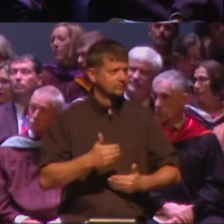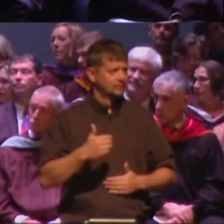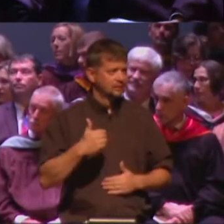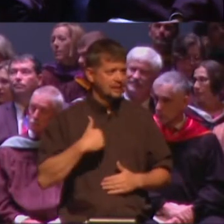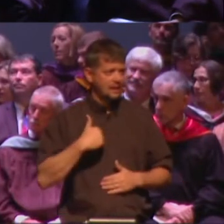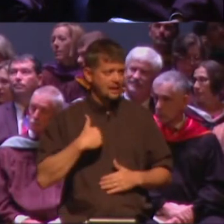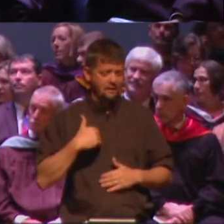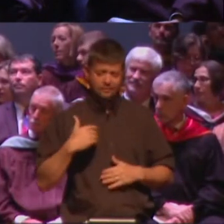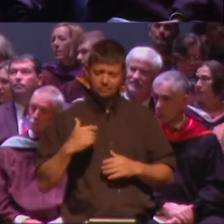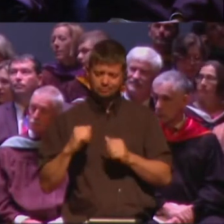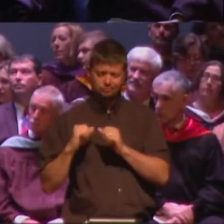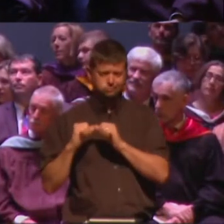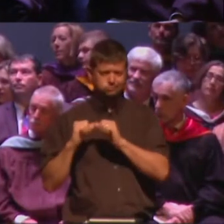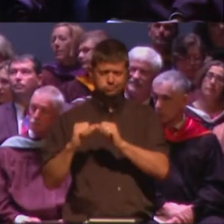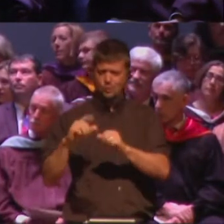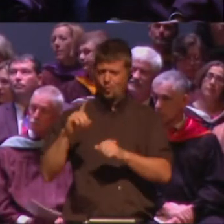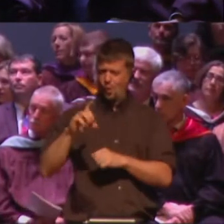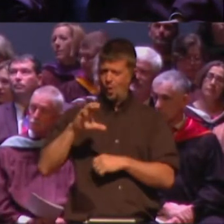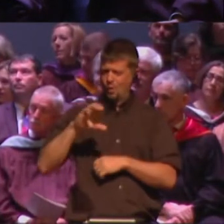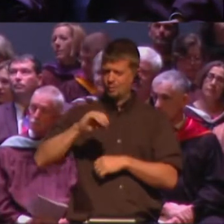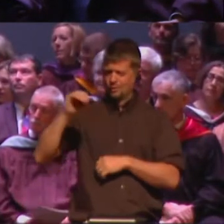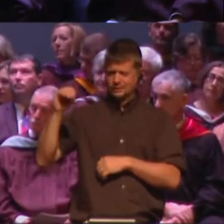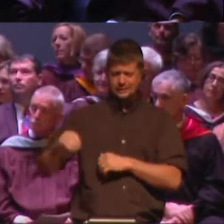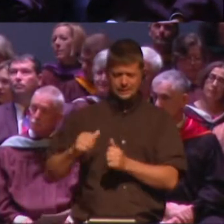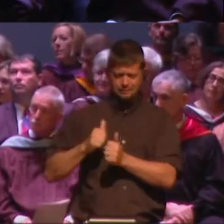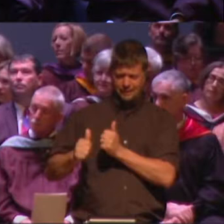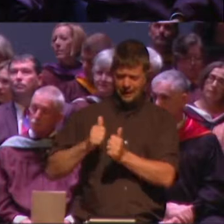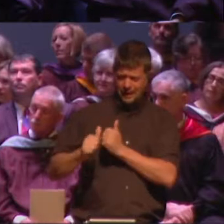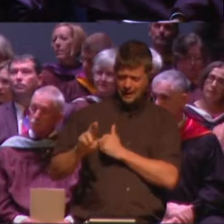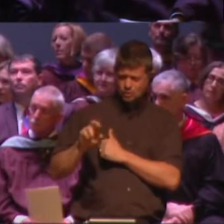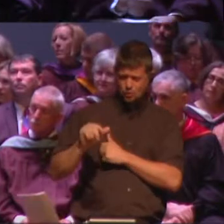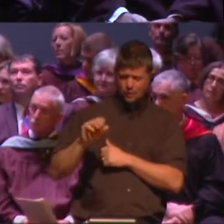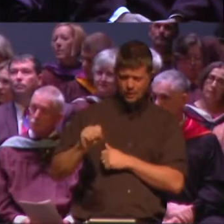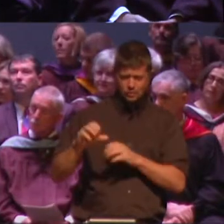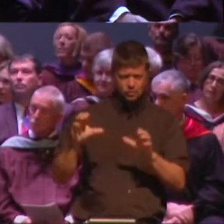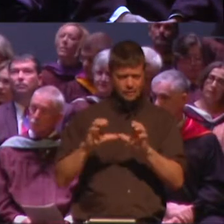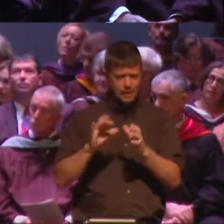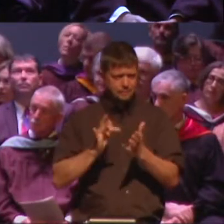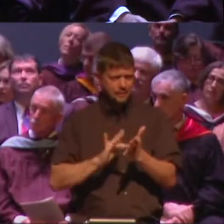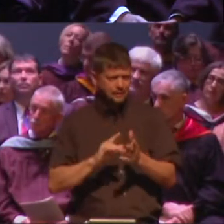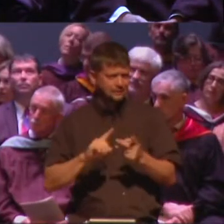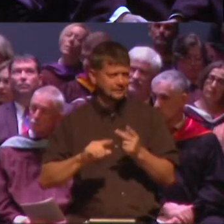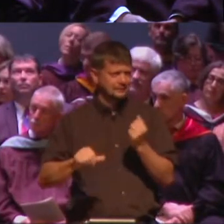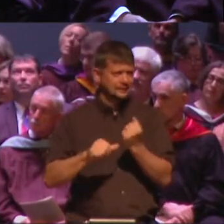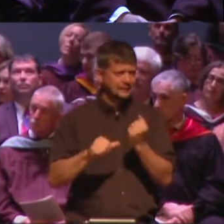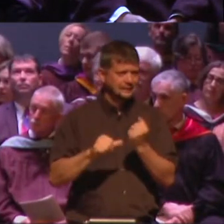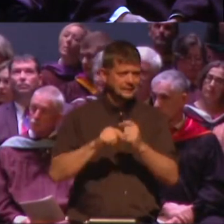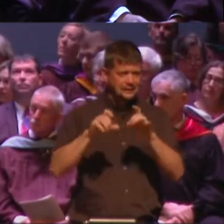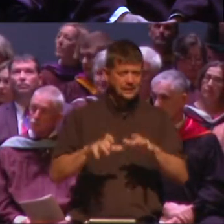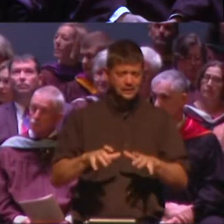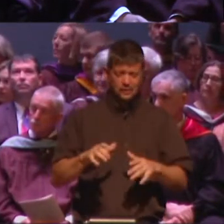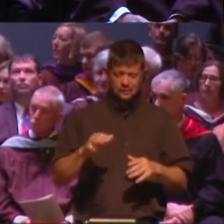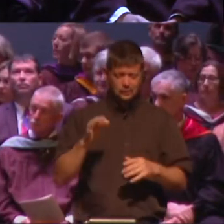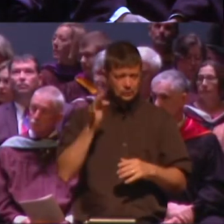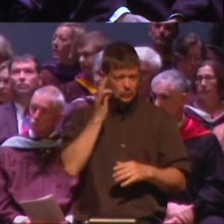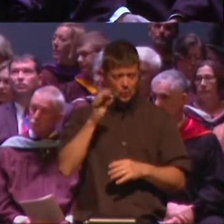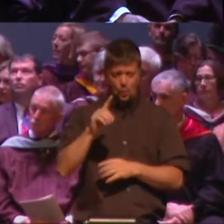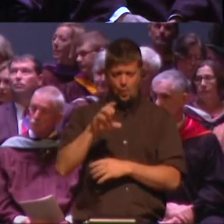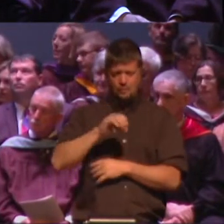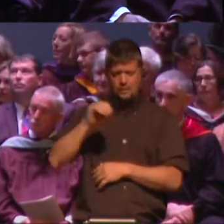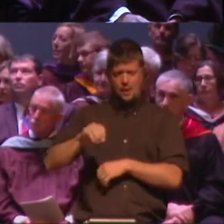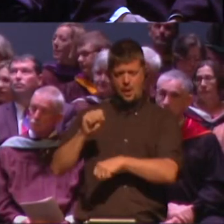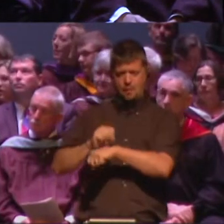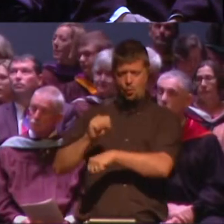run of 100% pass rates on the certified medical assistant exams and near 100% employment rates